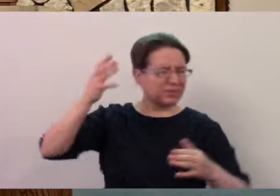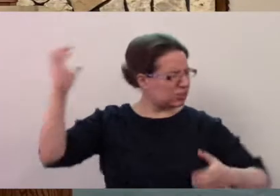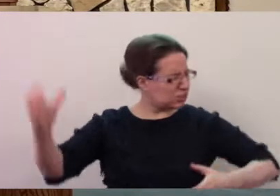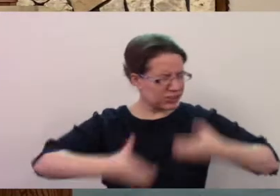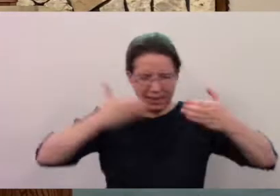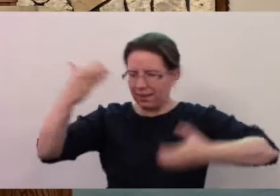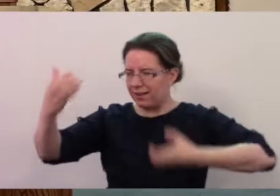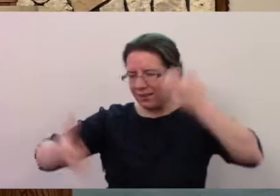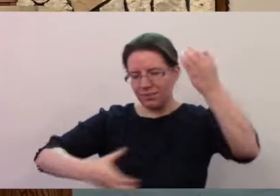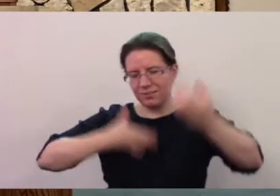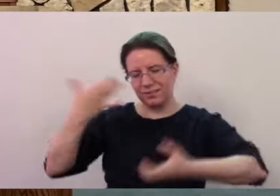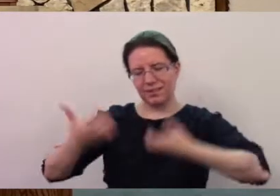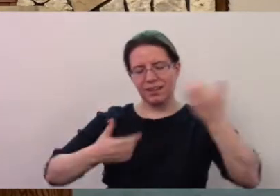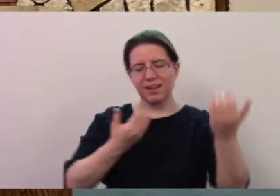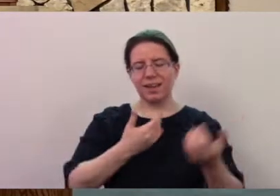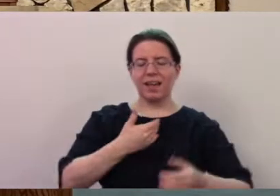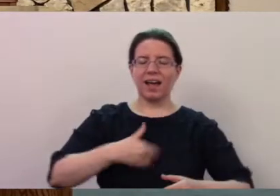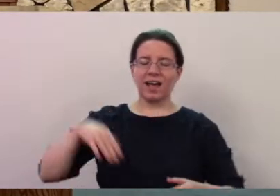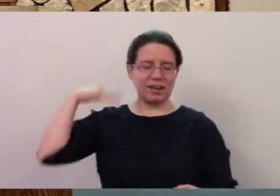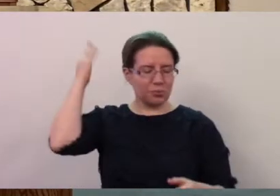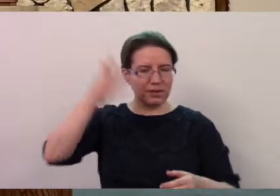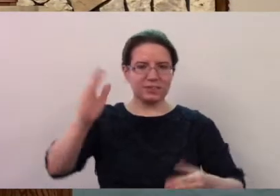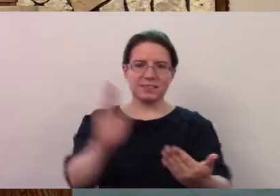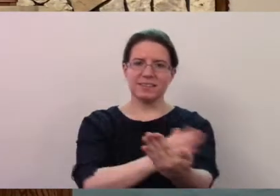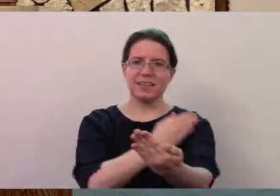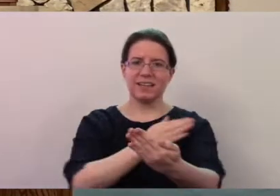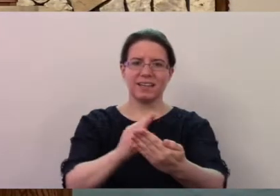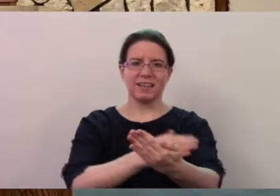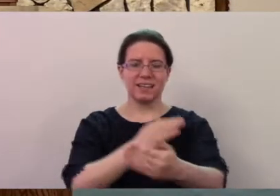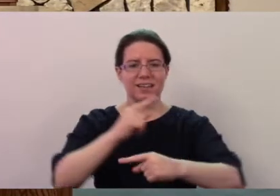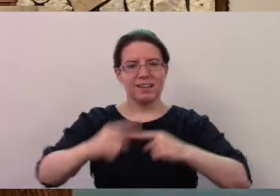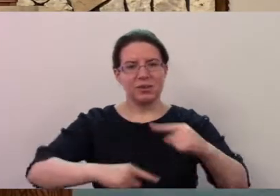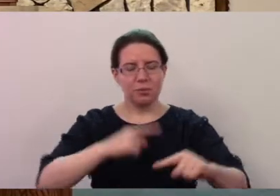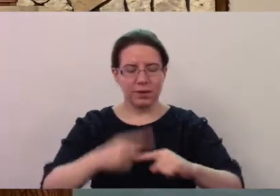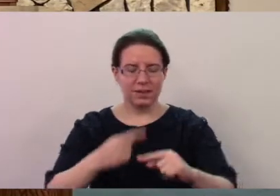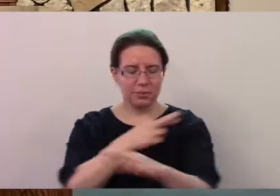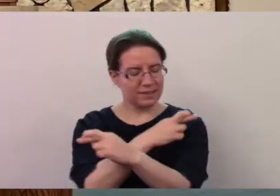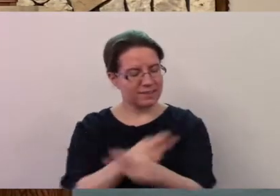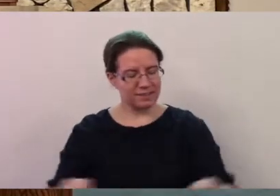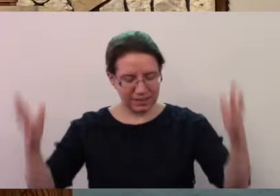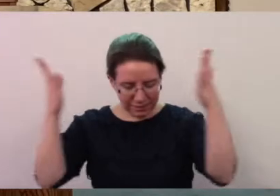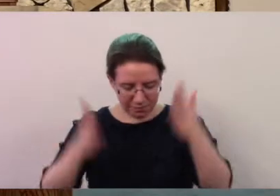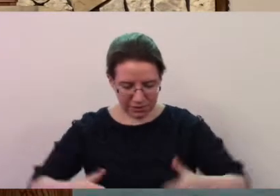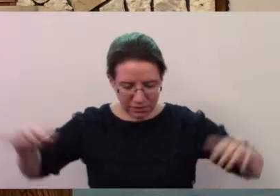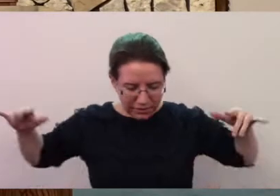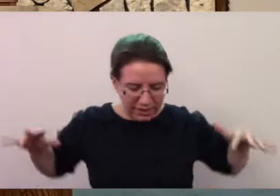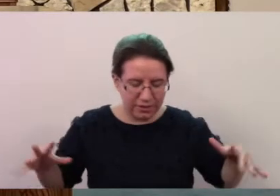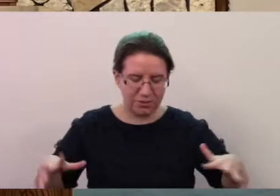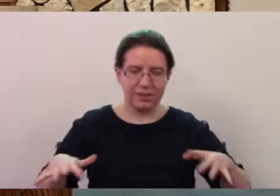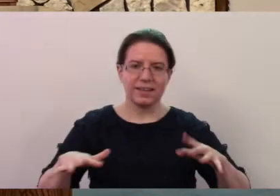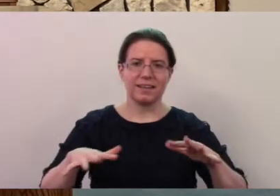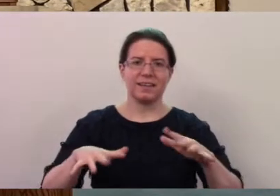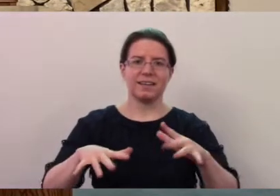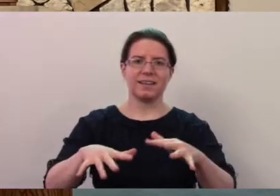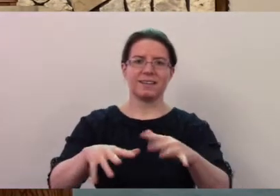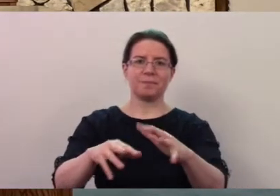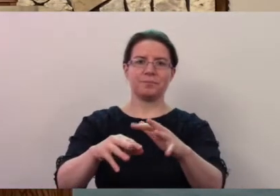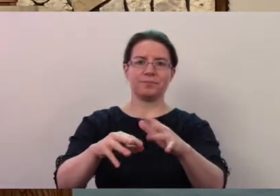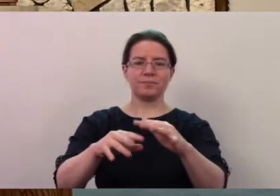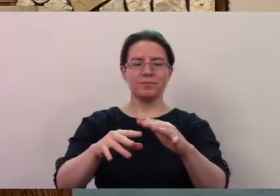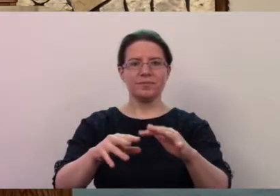we'll shout and how we'll sing when the redeemed are gathering